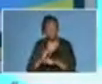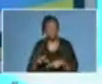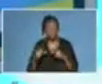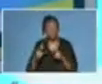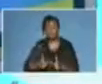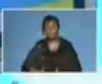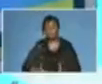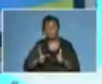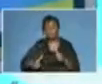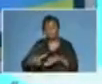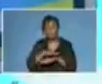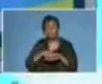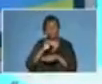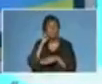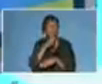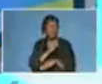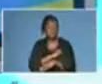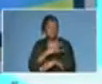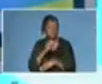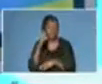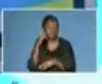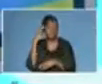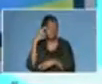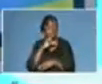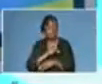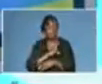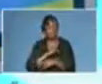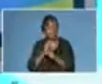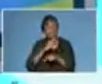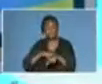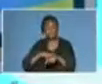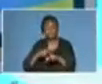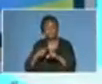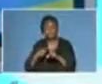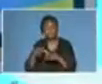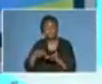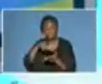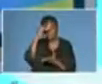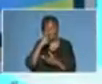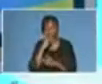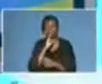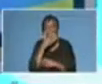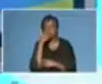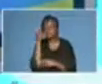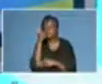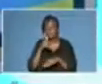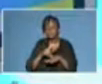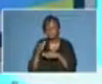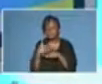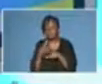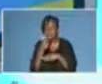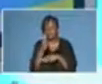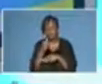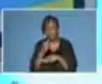regatta, our Jimenita Swain and Ricardo Lightbourn took some time out to find out who is better at fishing. And the smack